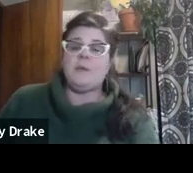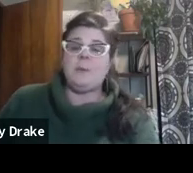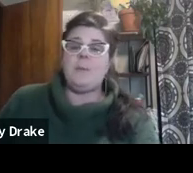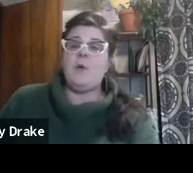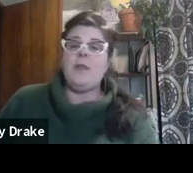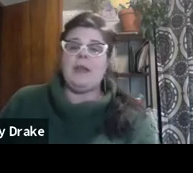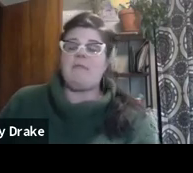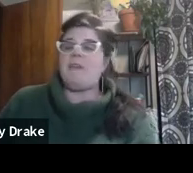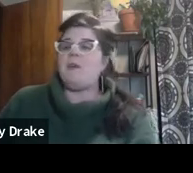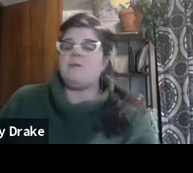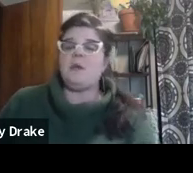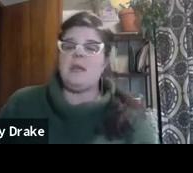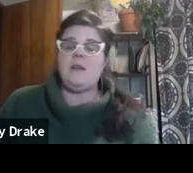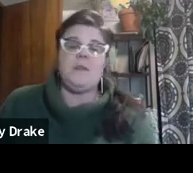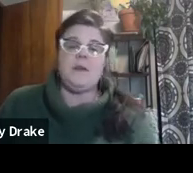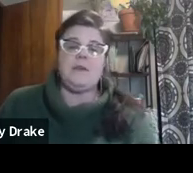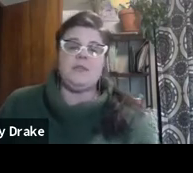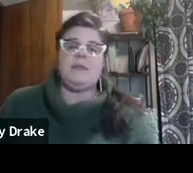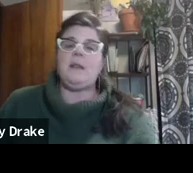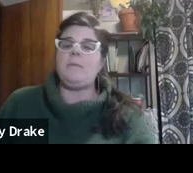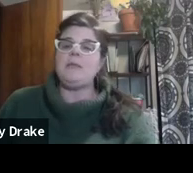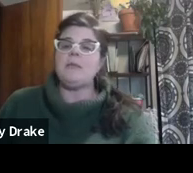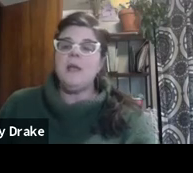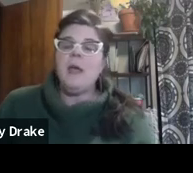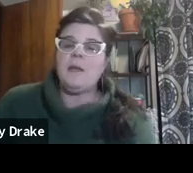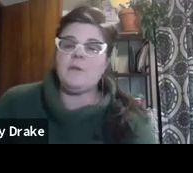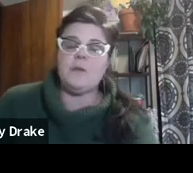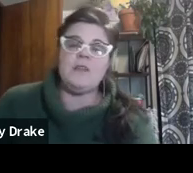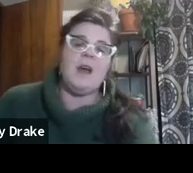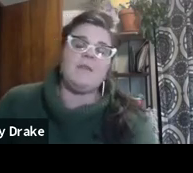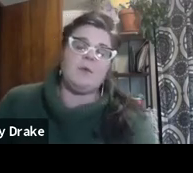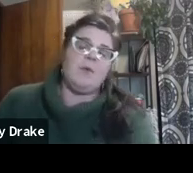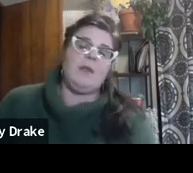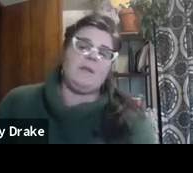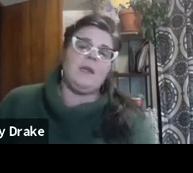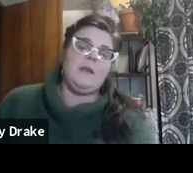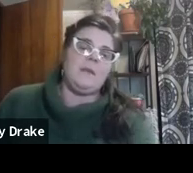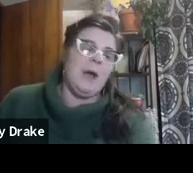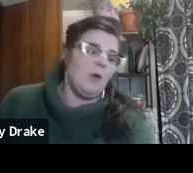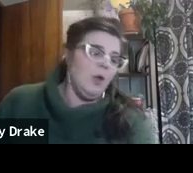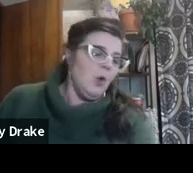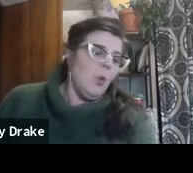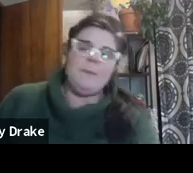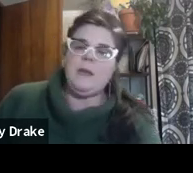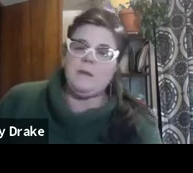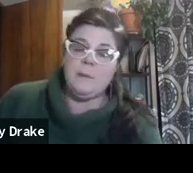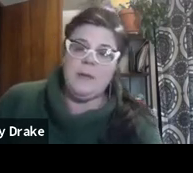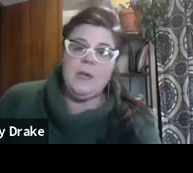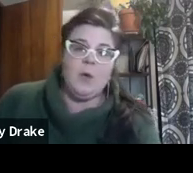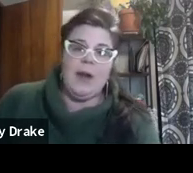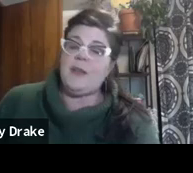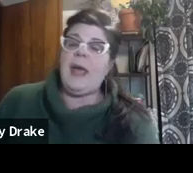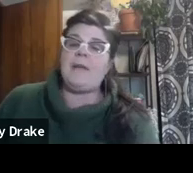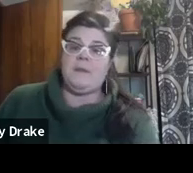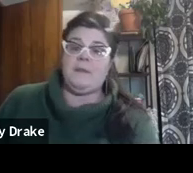very different people. They can have very different needs, very different development. And so there's a lot of erroneous ideas about what it means to be